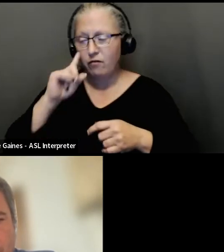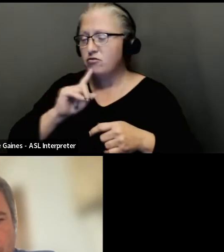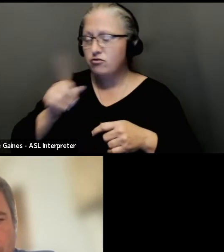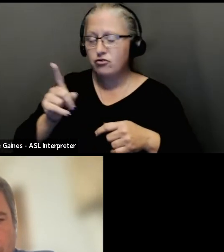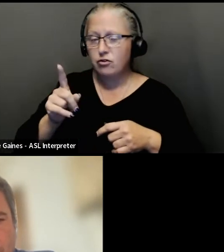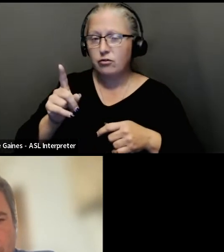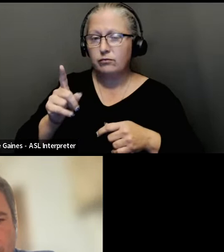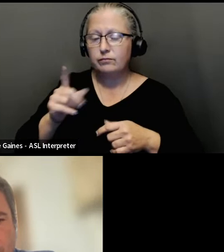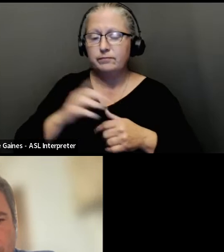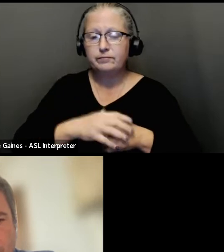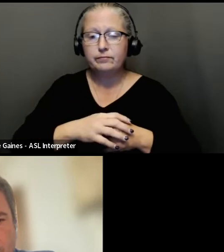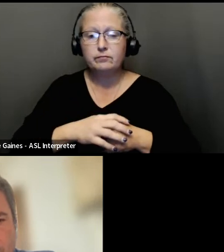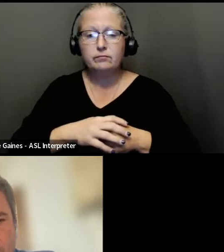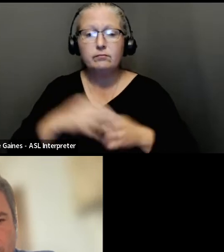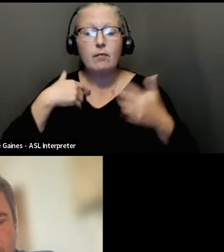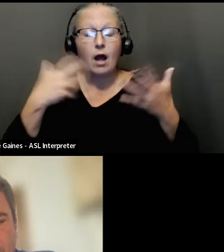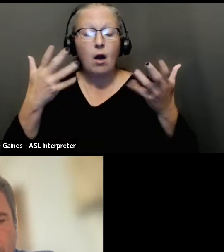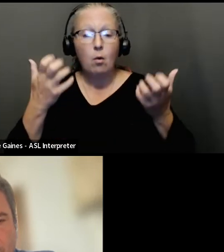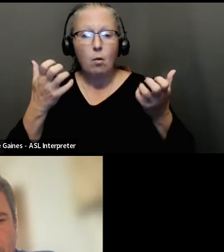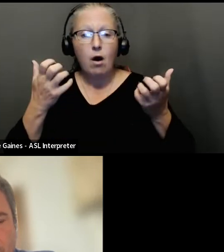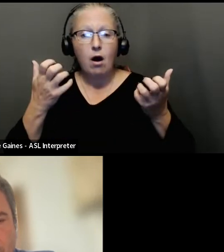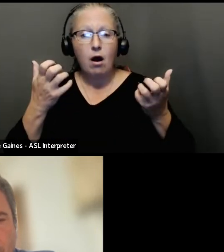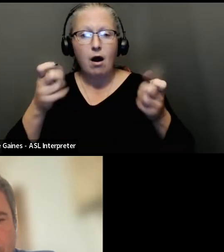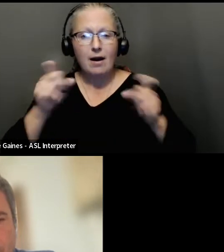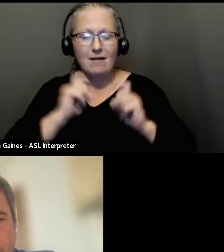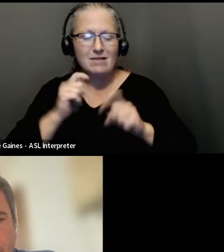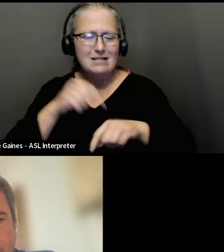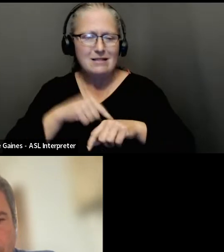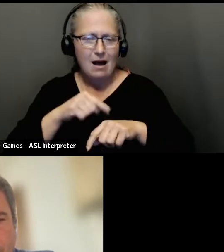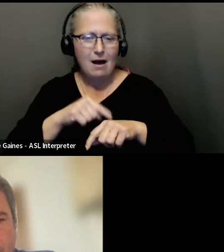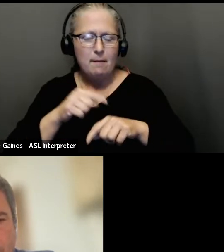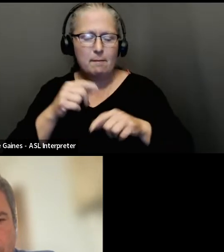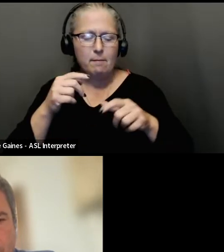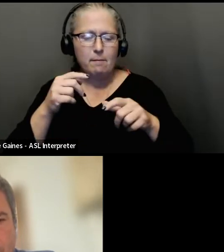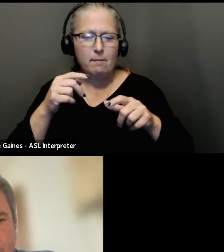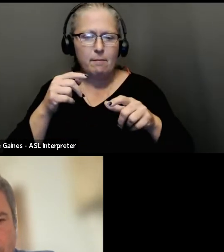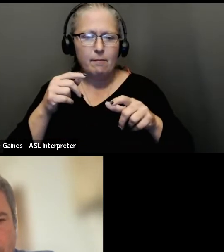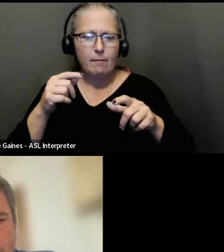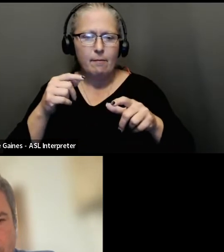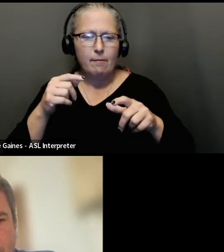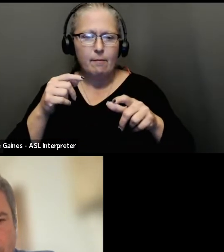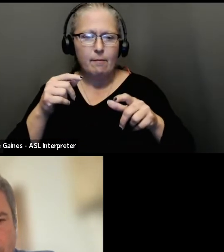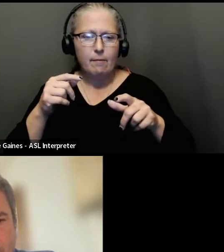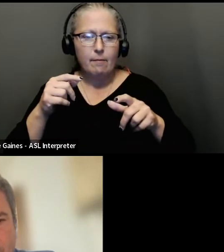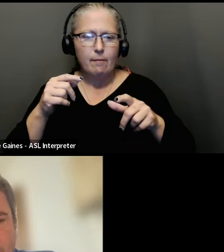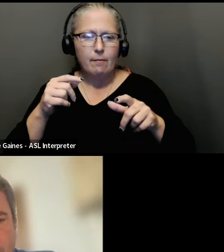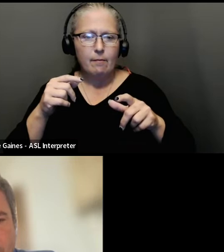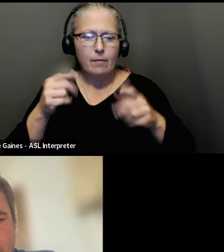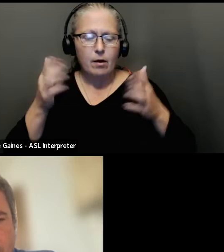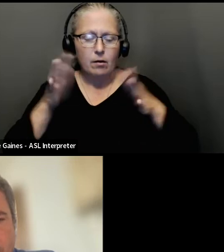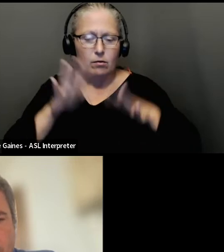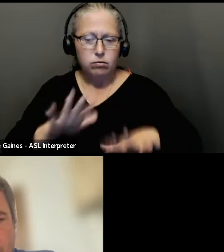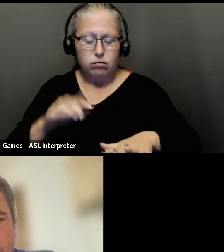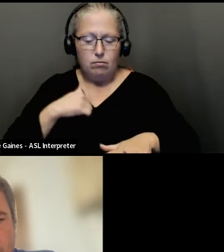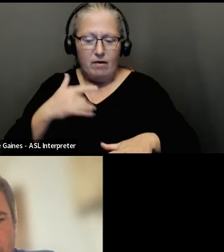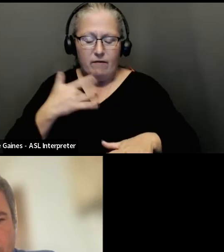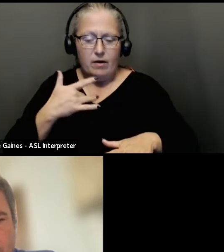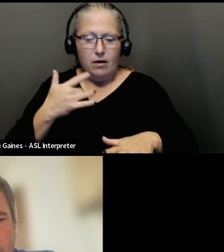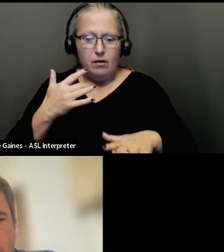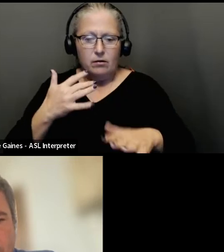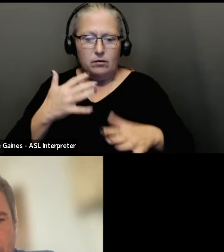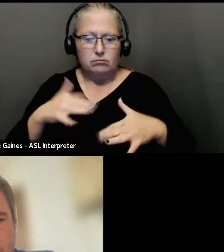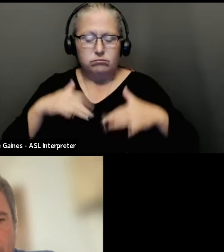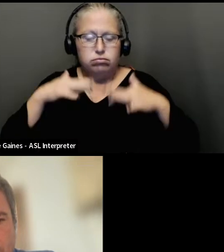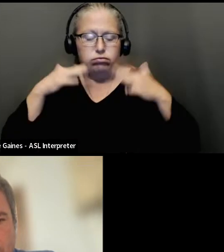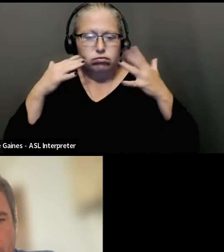Yeah, well, I wanted just to give us some time to recollect for a second. I know I'm feeling a lot.